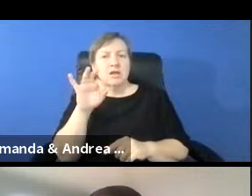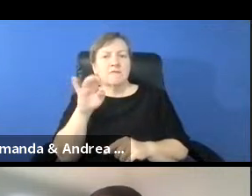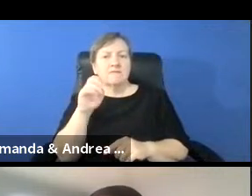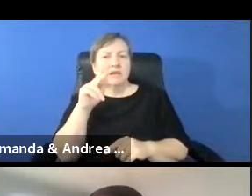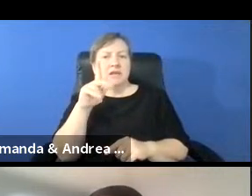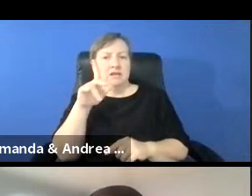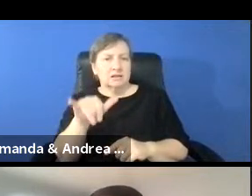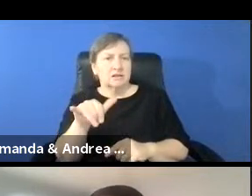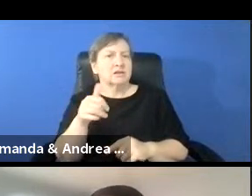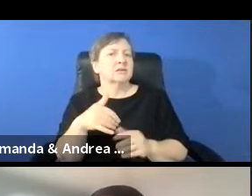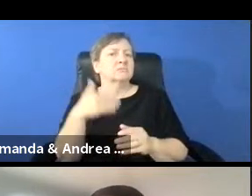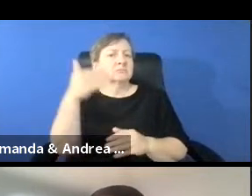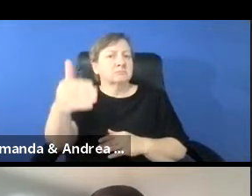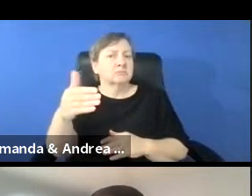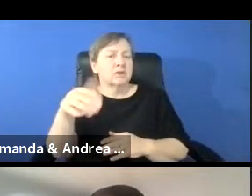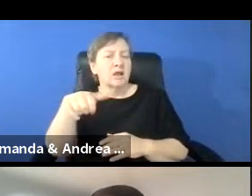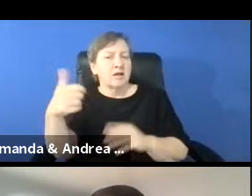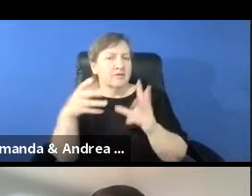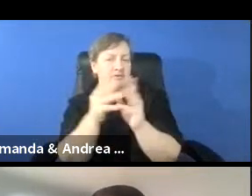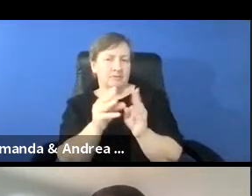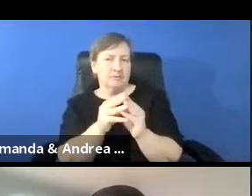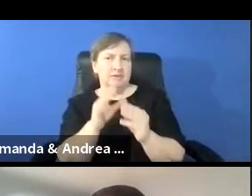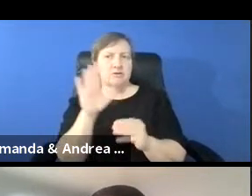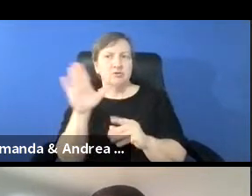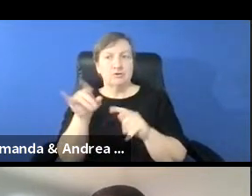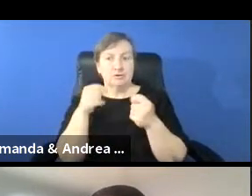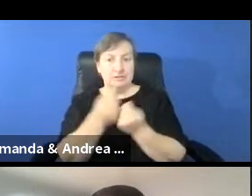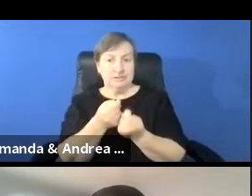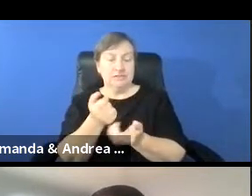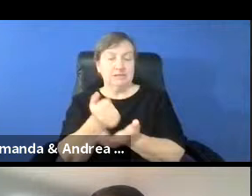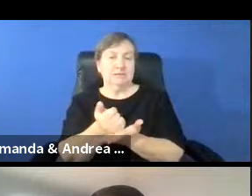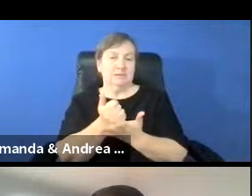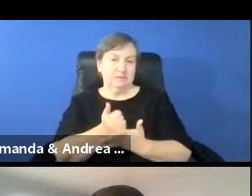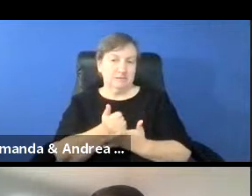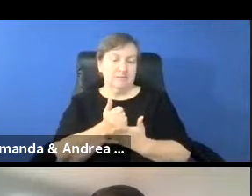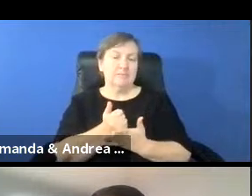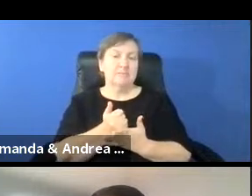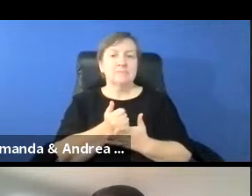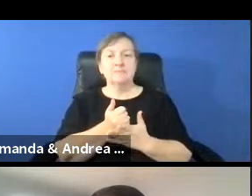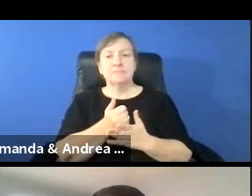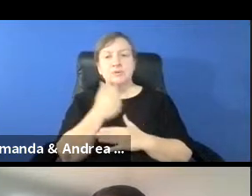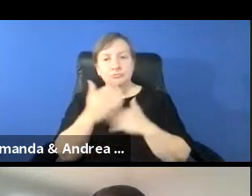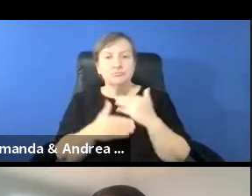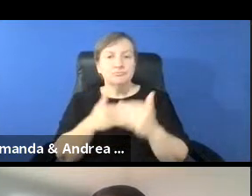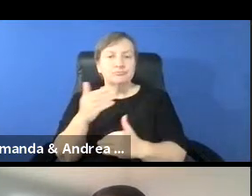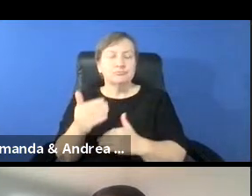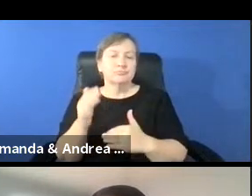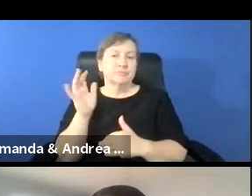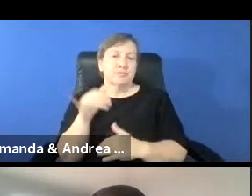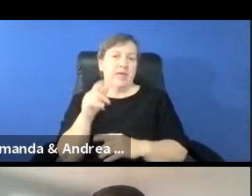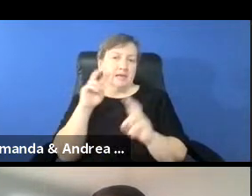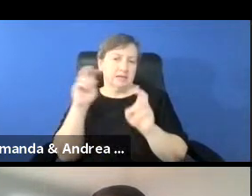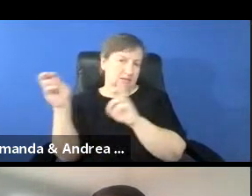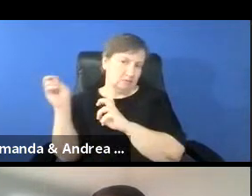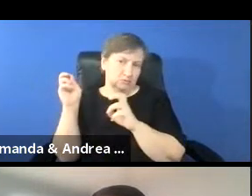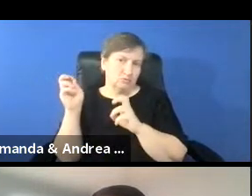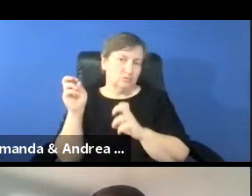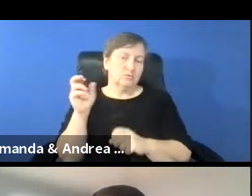meetings. Her team is helping to drive that issue along